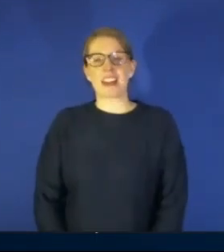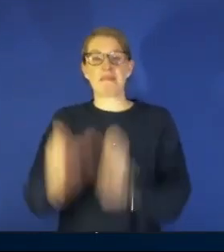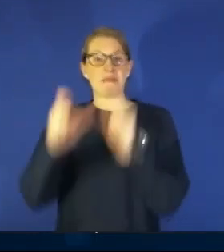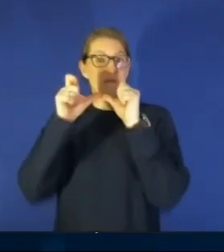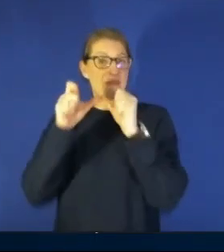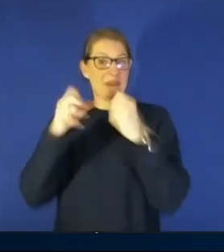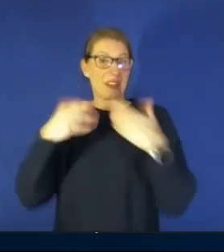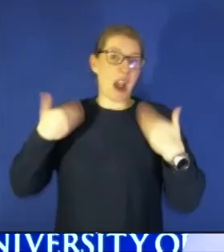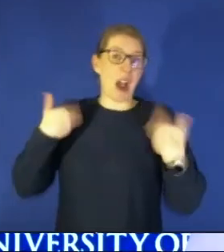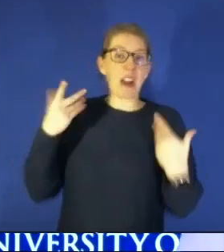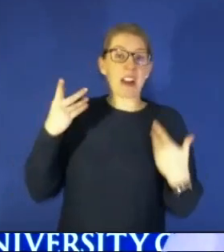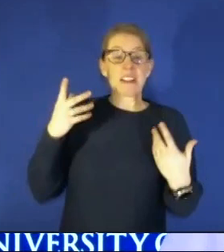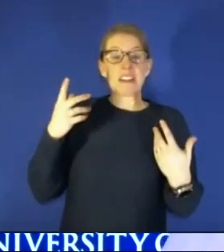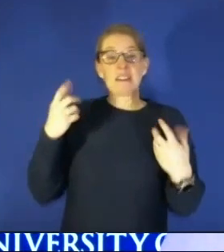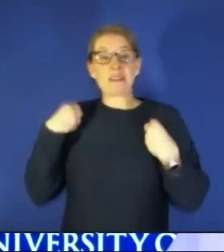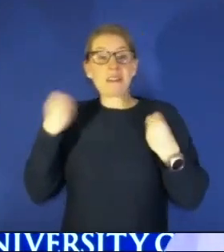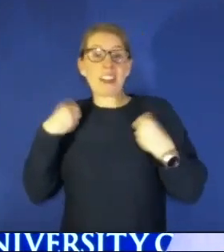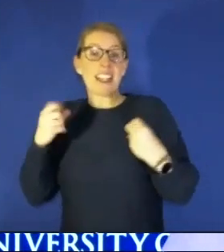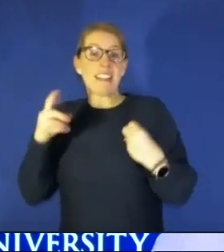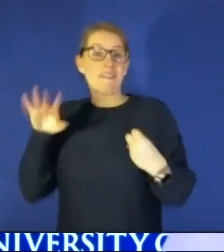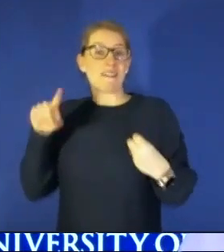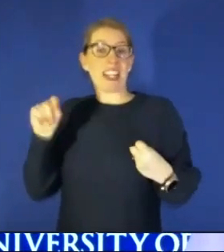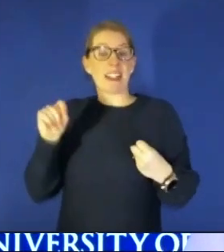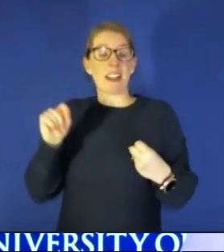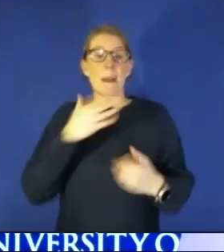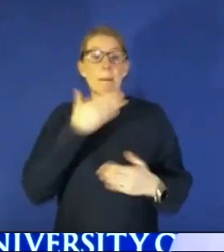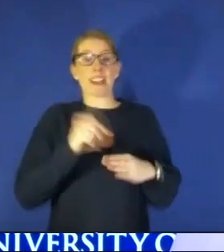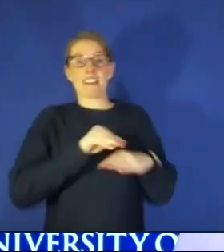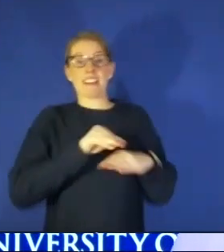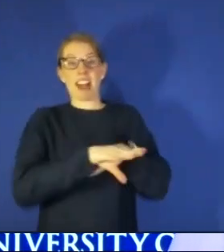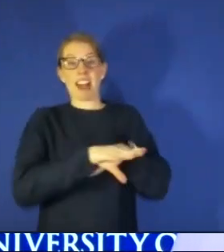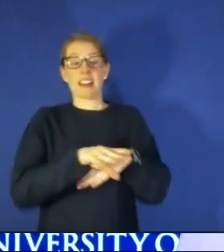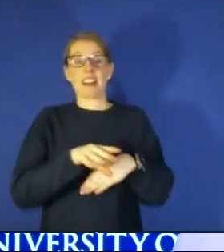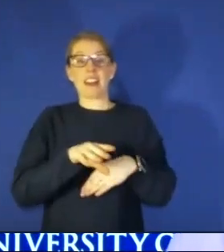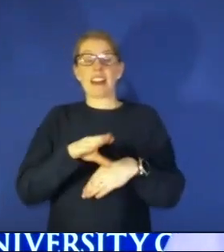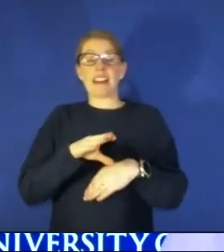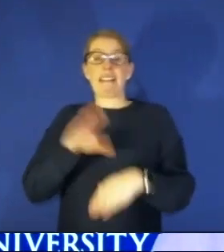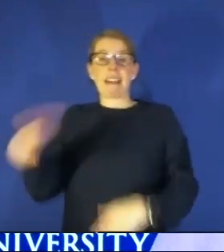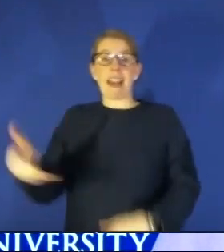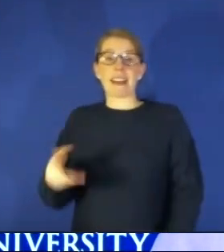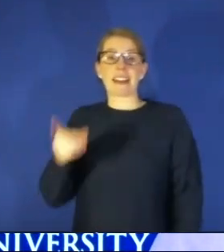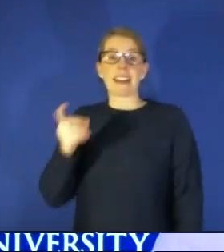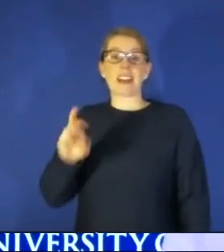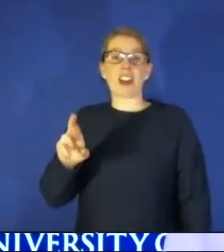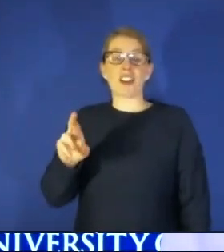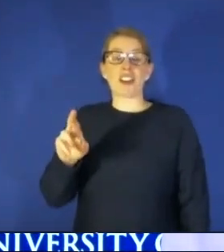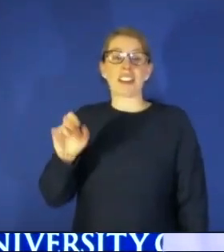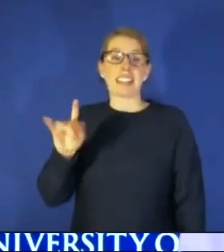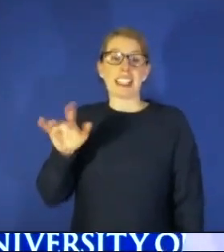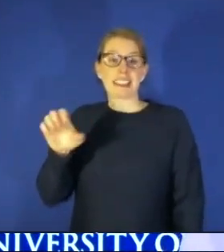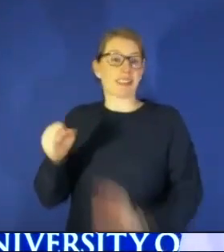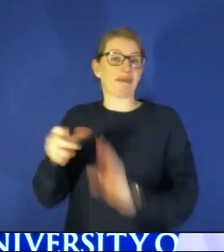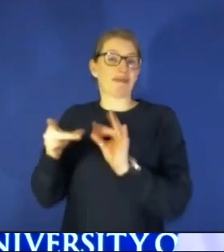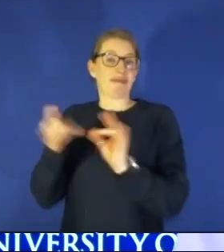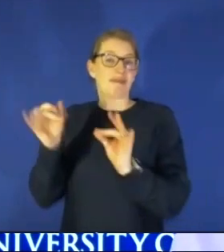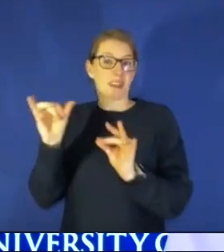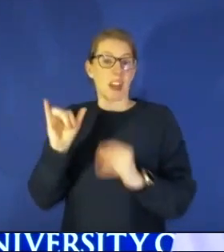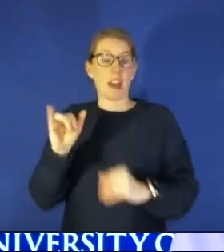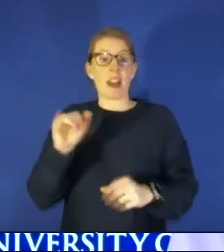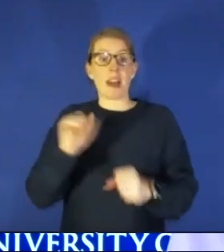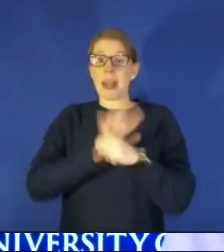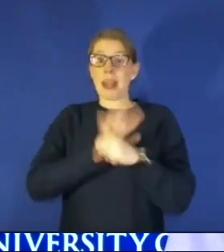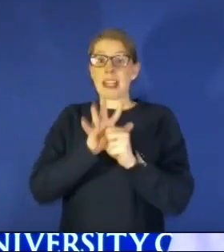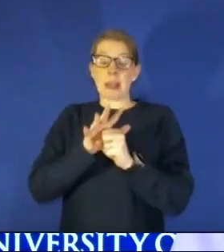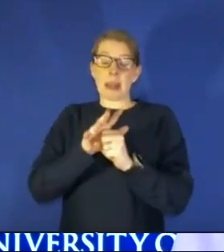fit? Yeah, I think the best advice came from our guests and Dr. Stites when it said, it is tough. Everybody is tired. We know the pandemic has really taken a toll